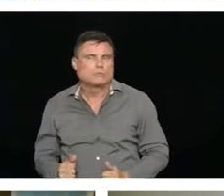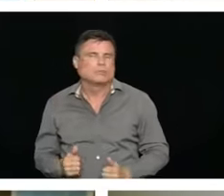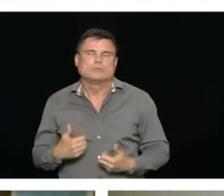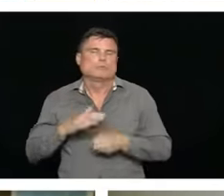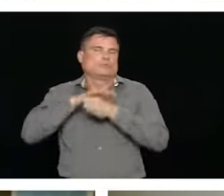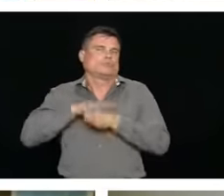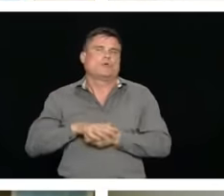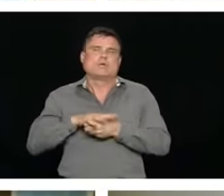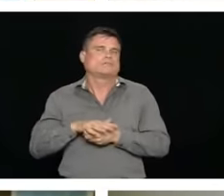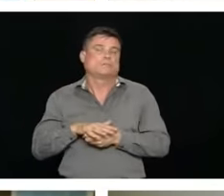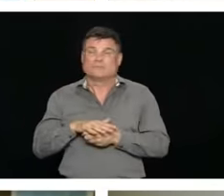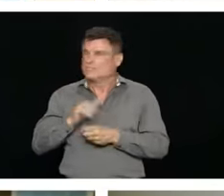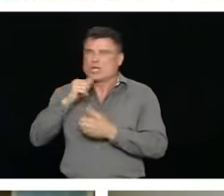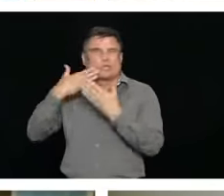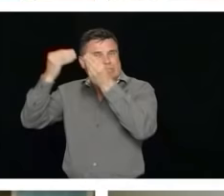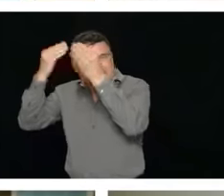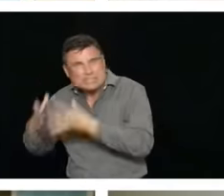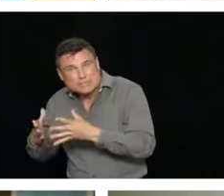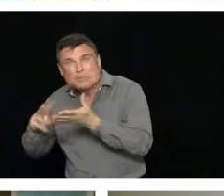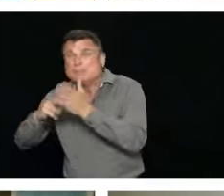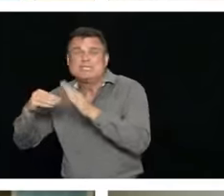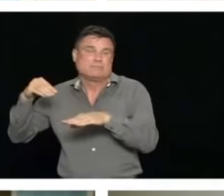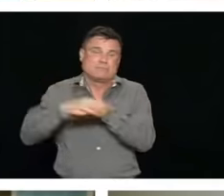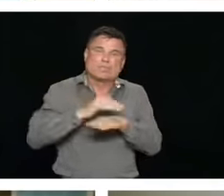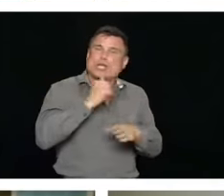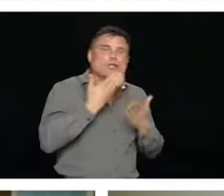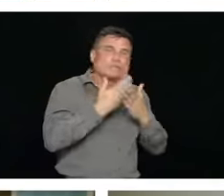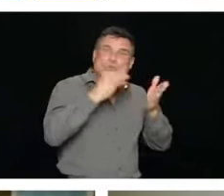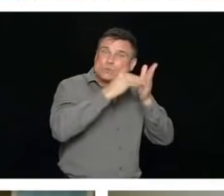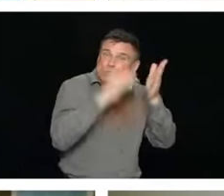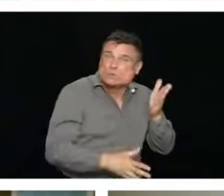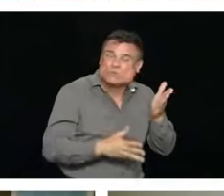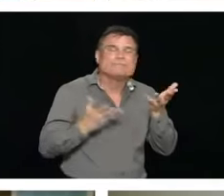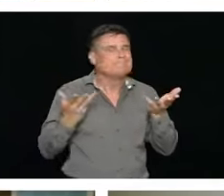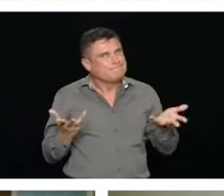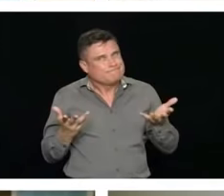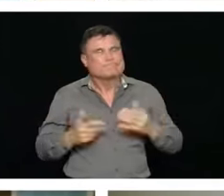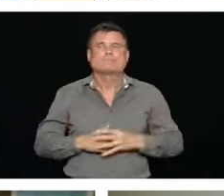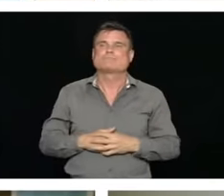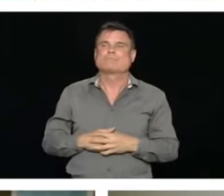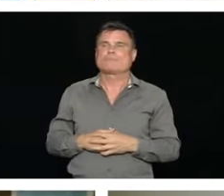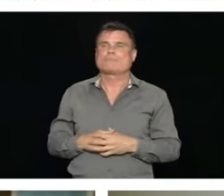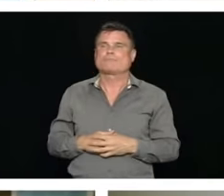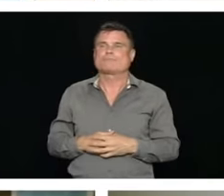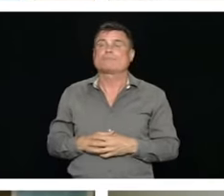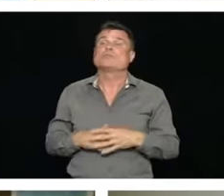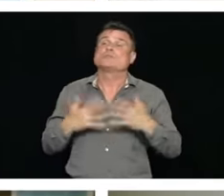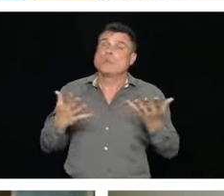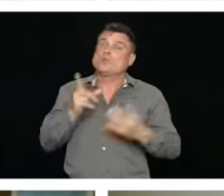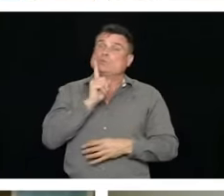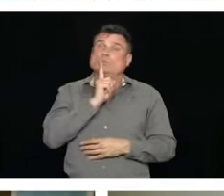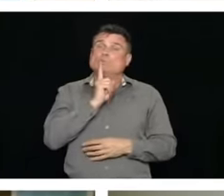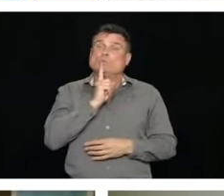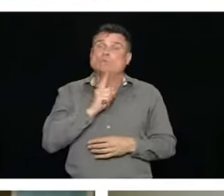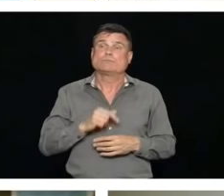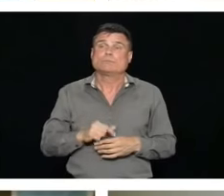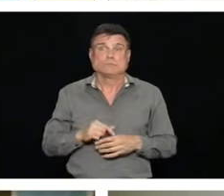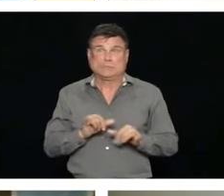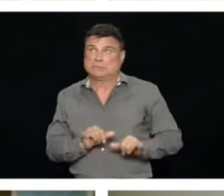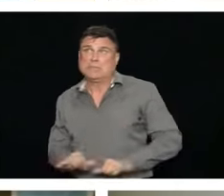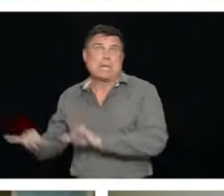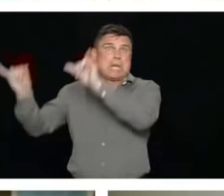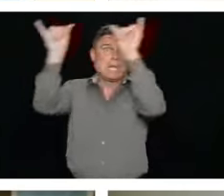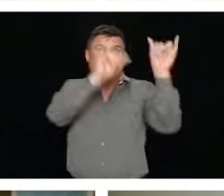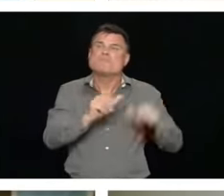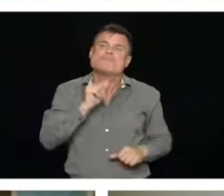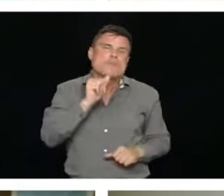trying to work hard. It's going to be different everywhere, to the minister's point. You know, big schools, small schools, big districts, rural districts, remote districts. So it's